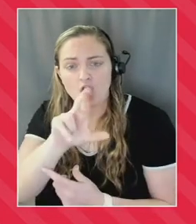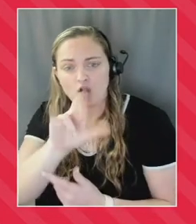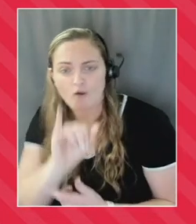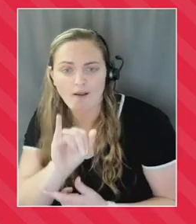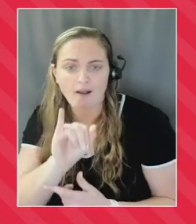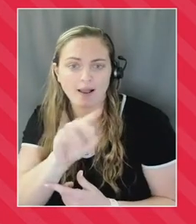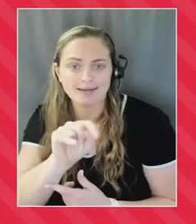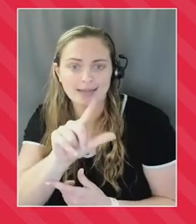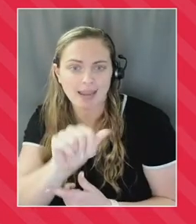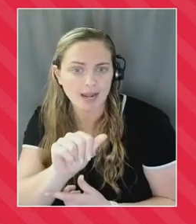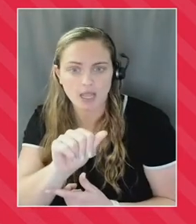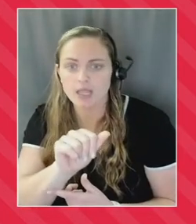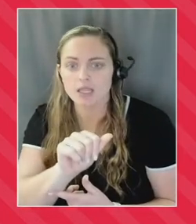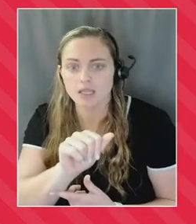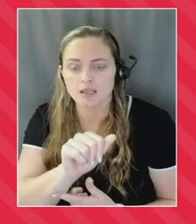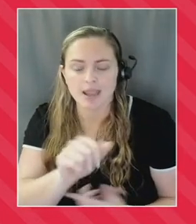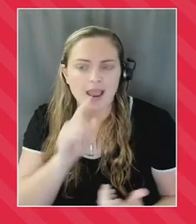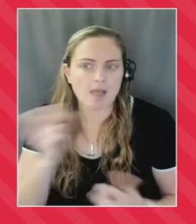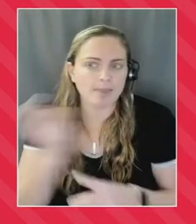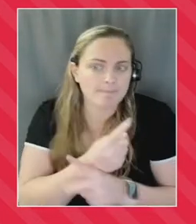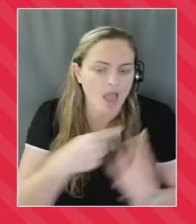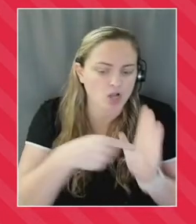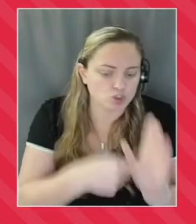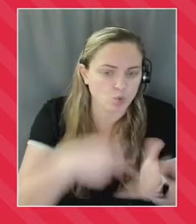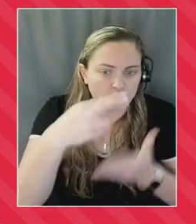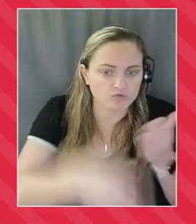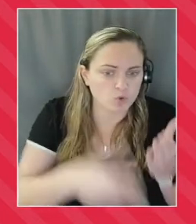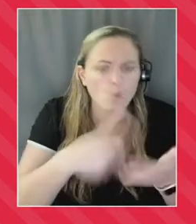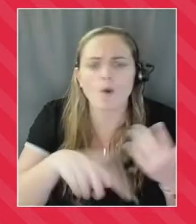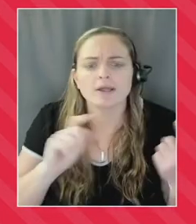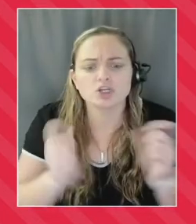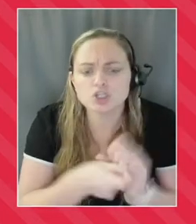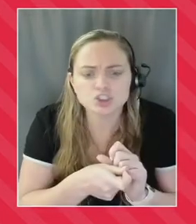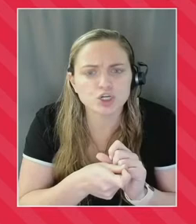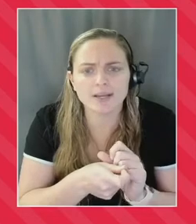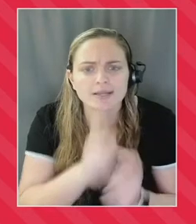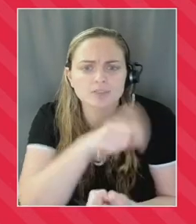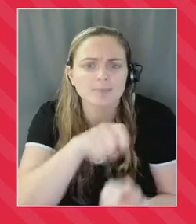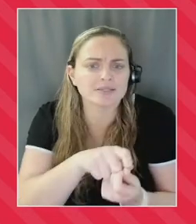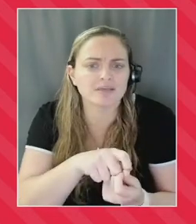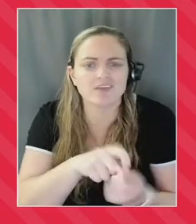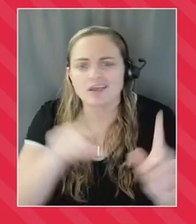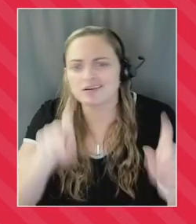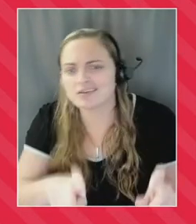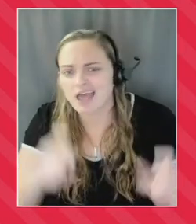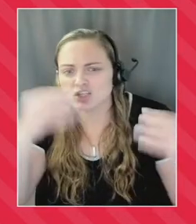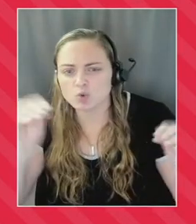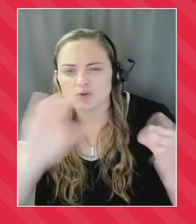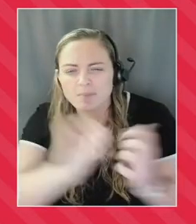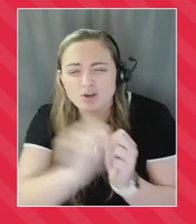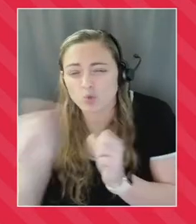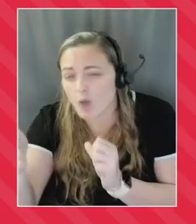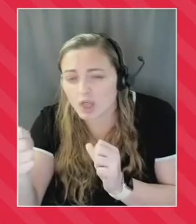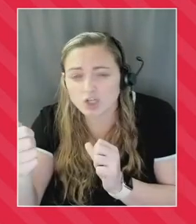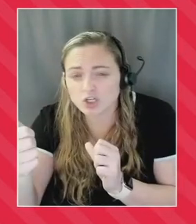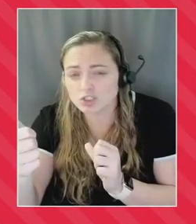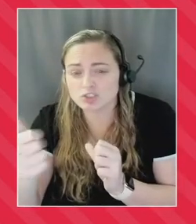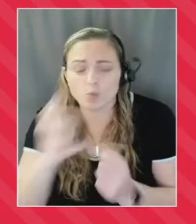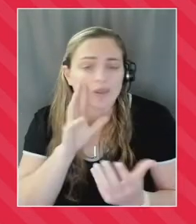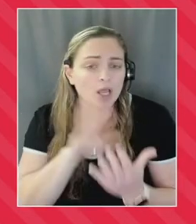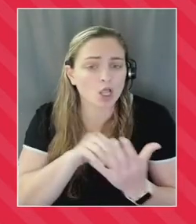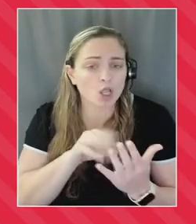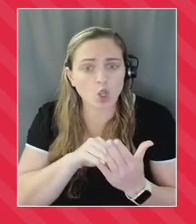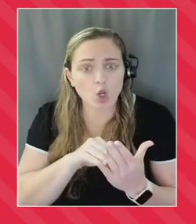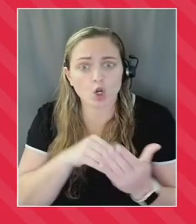and you know, coming back and showing the results of what changed in certain pilot stores versus others so that we can learn from it and